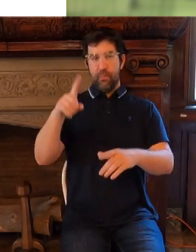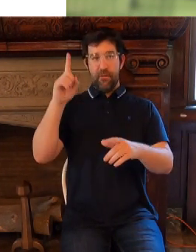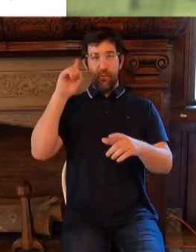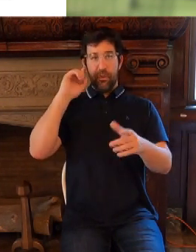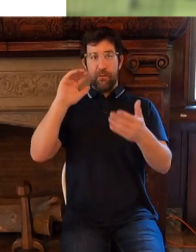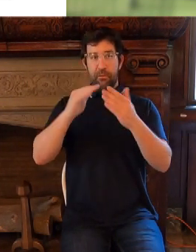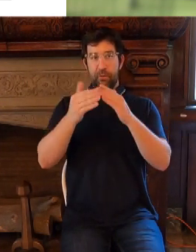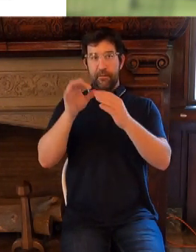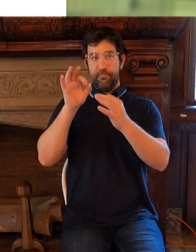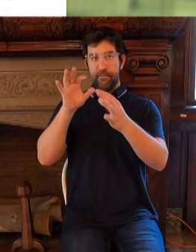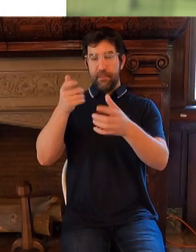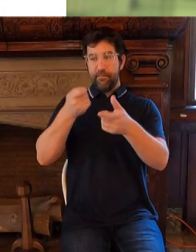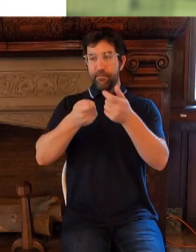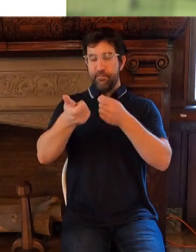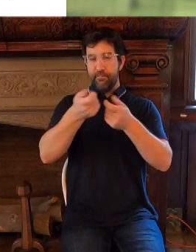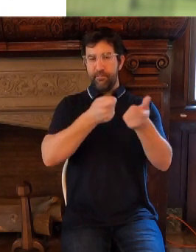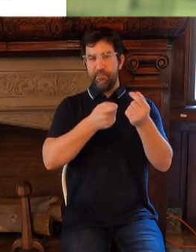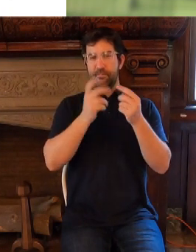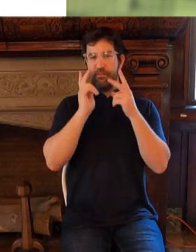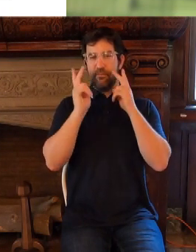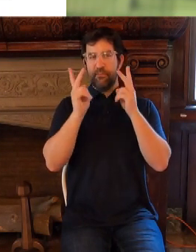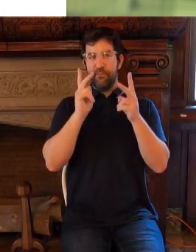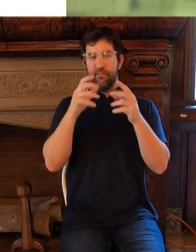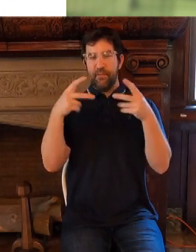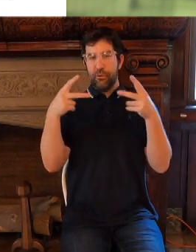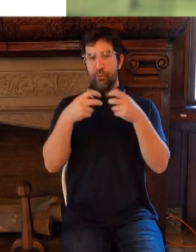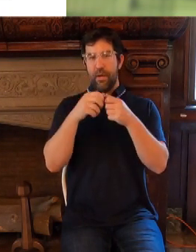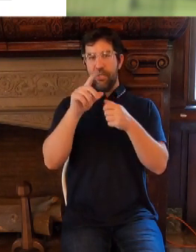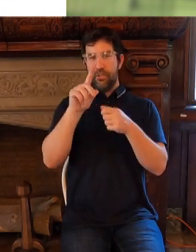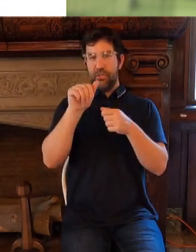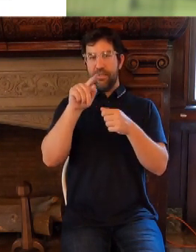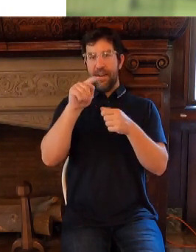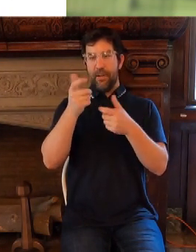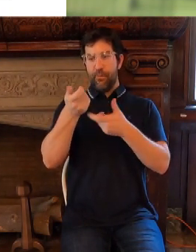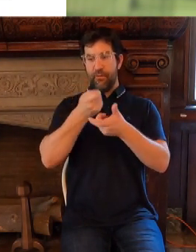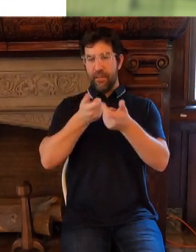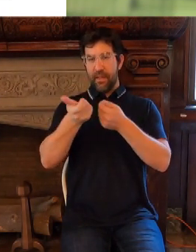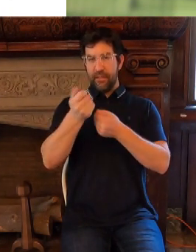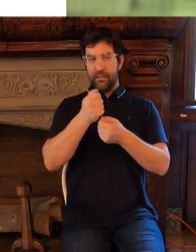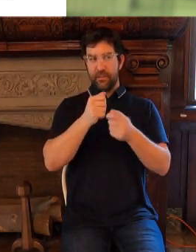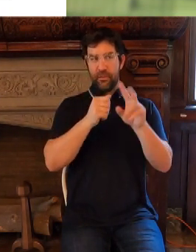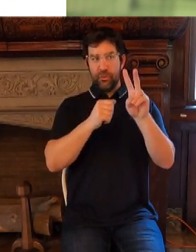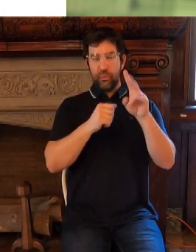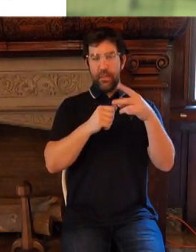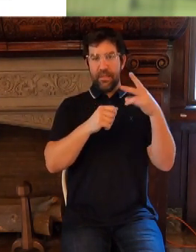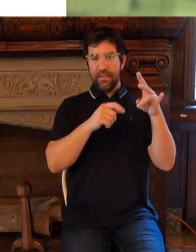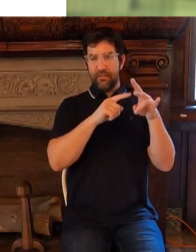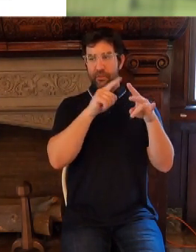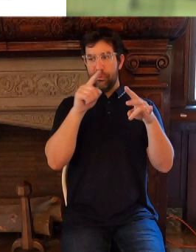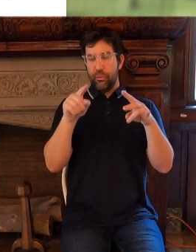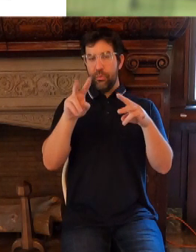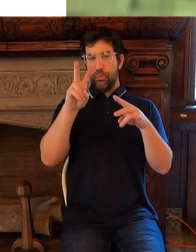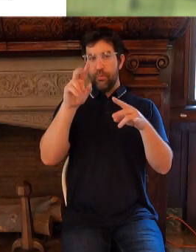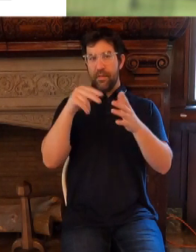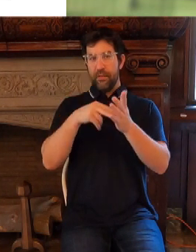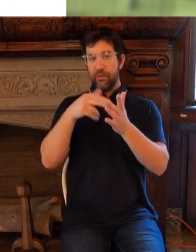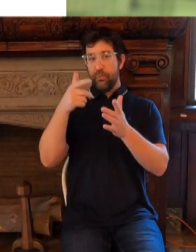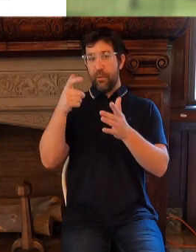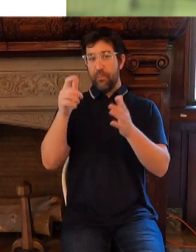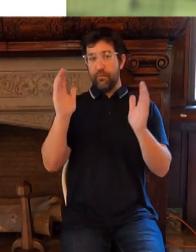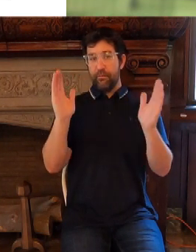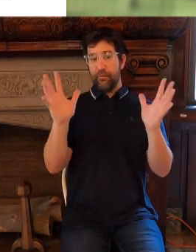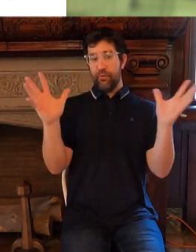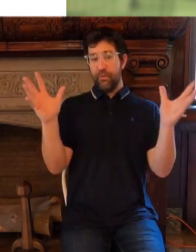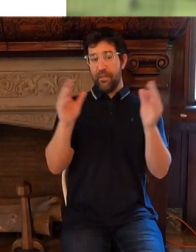community, and we've seen that in the crash data that we've collected along the corridor. From 2017 to 2021, there